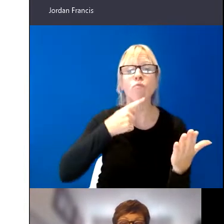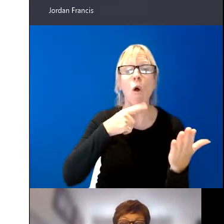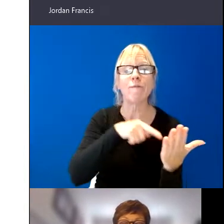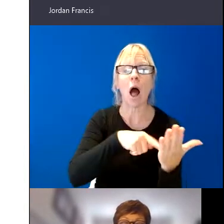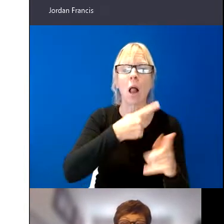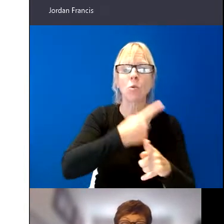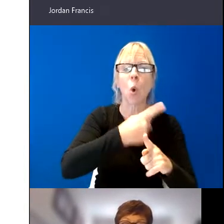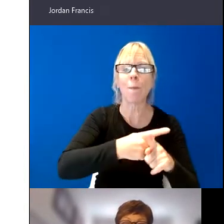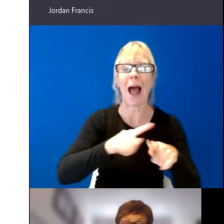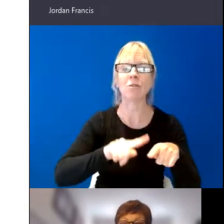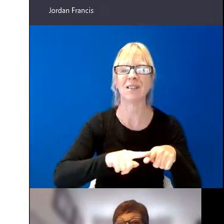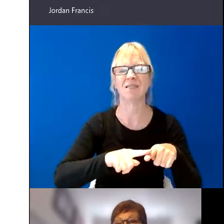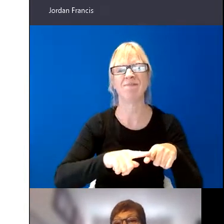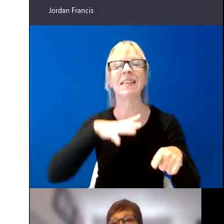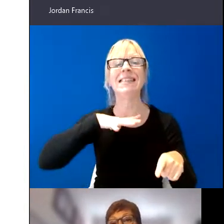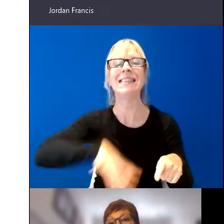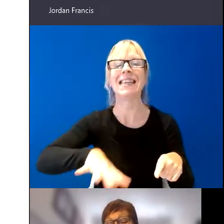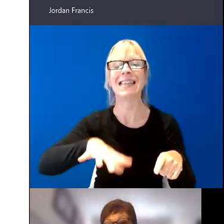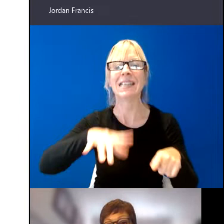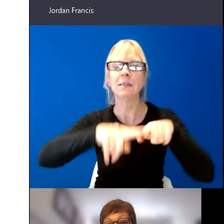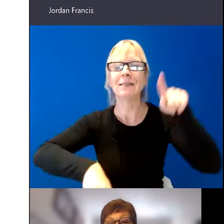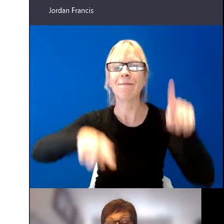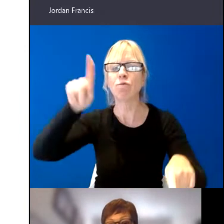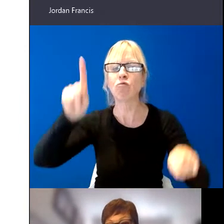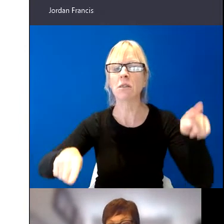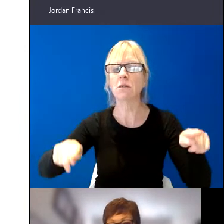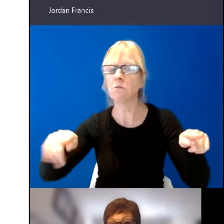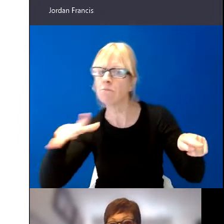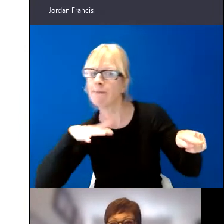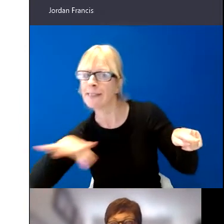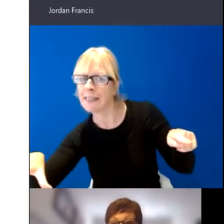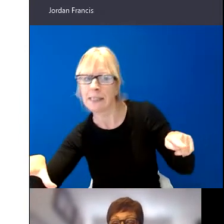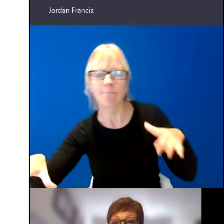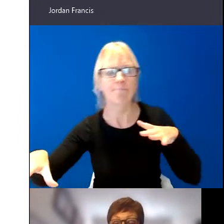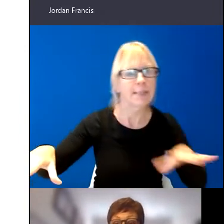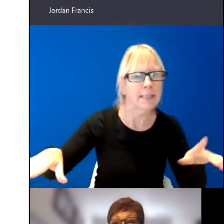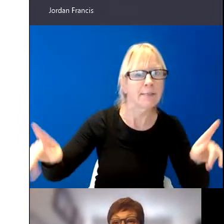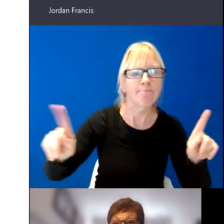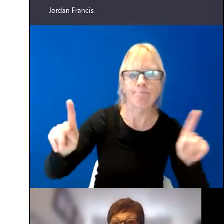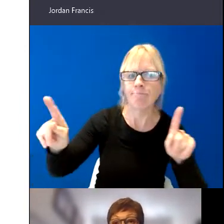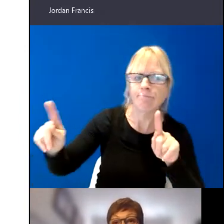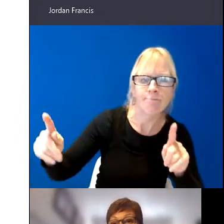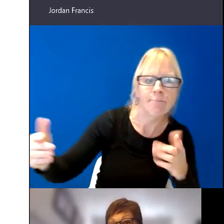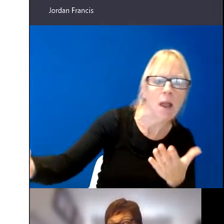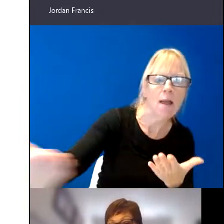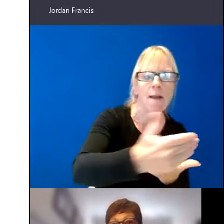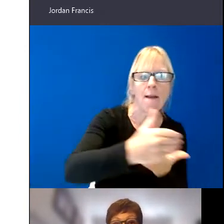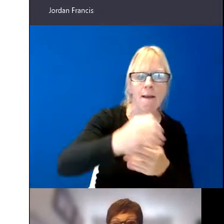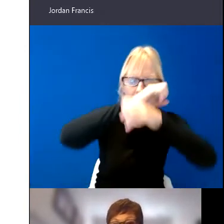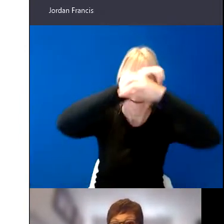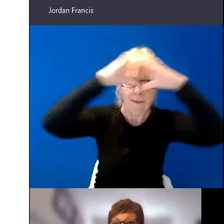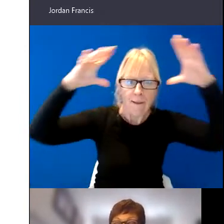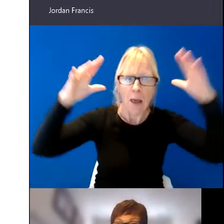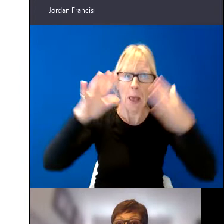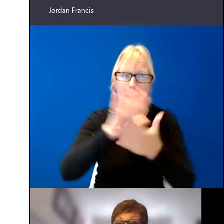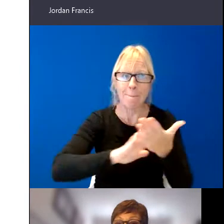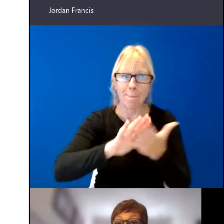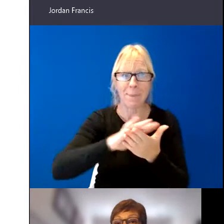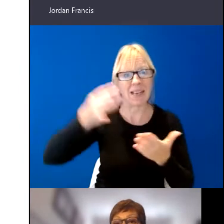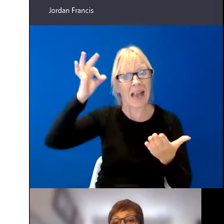in need, and this is the idea is that this helps people make decisions about interventions or programs